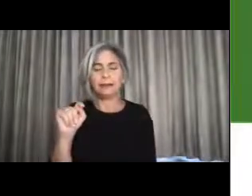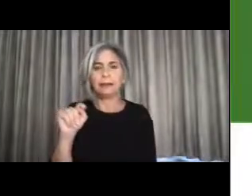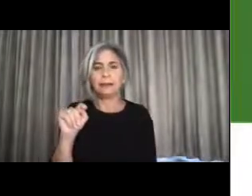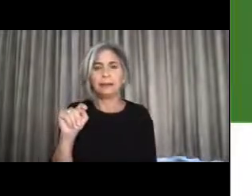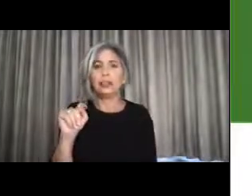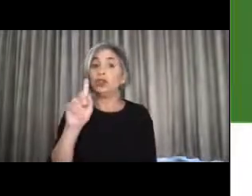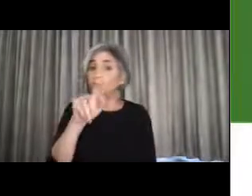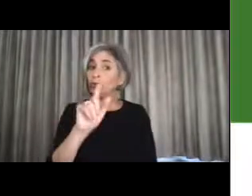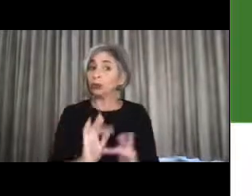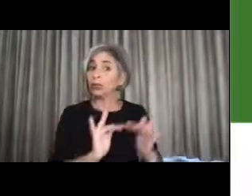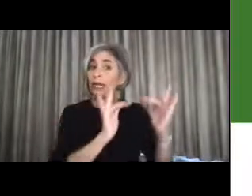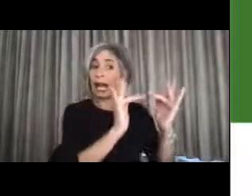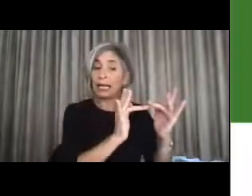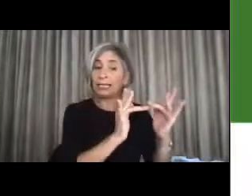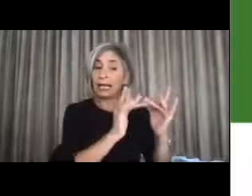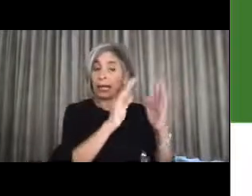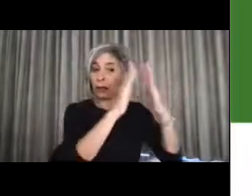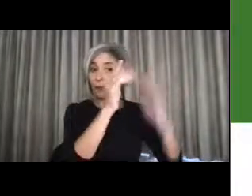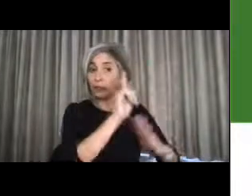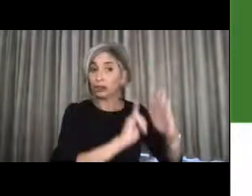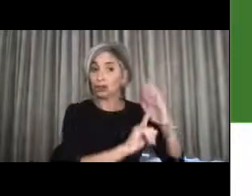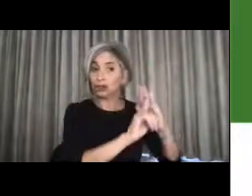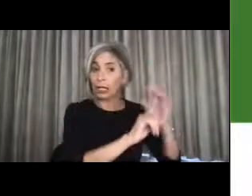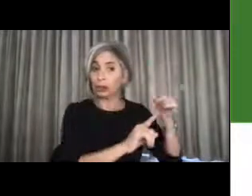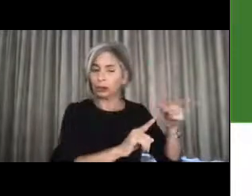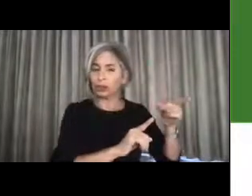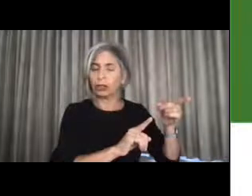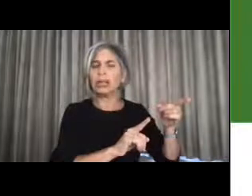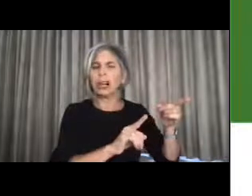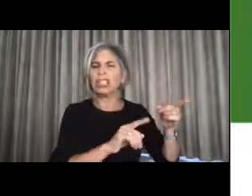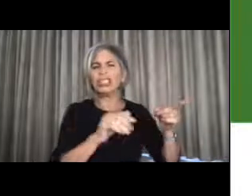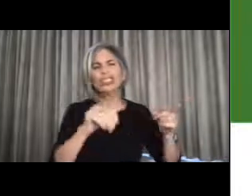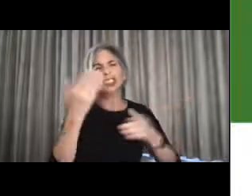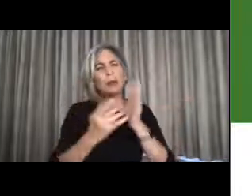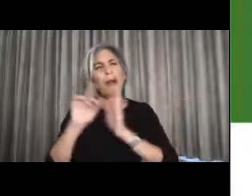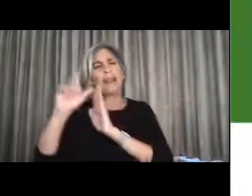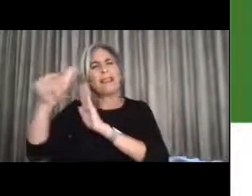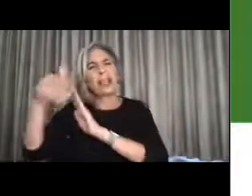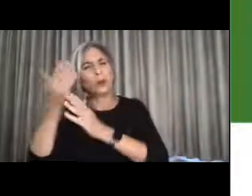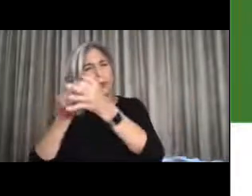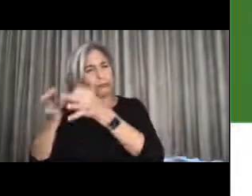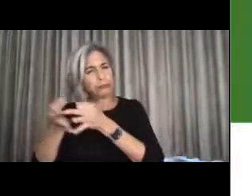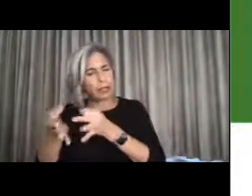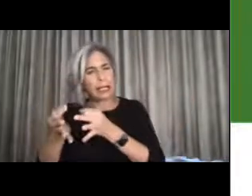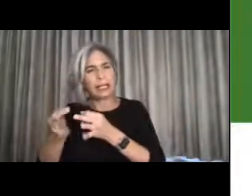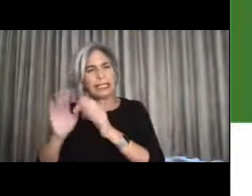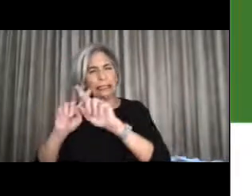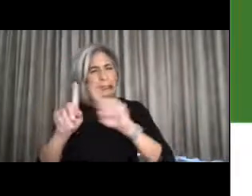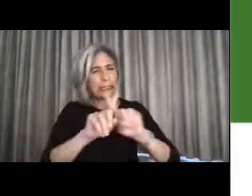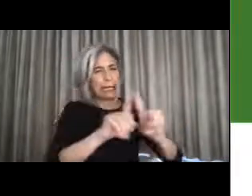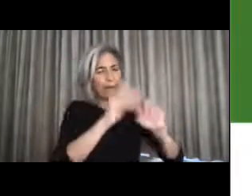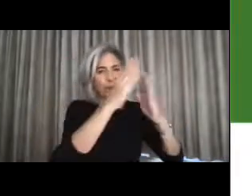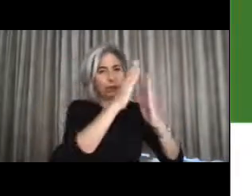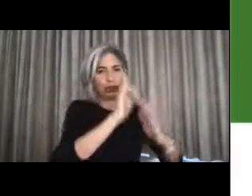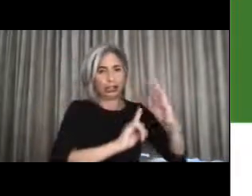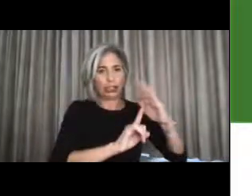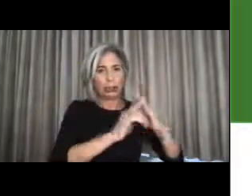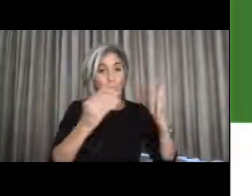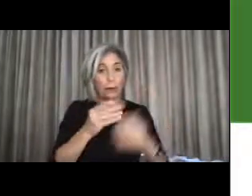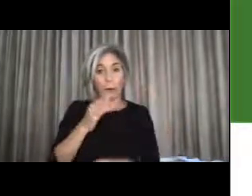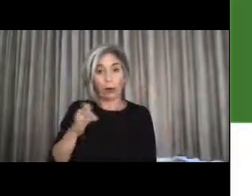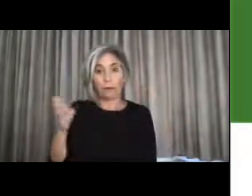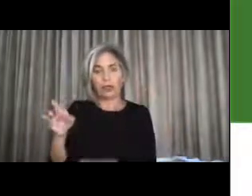facility that another panelist will go over in terms of the shelters that we have in place here at Boynton Beach as